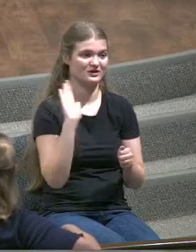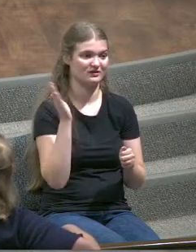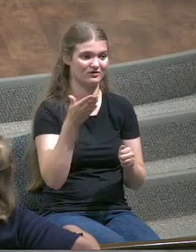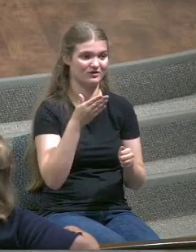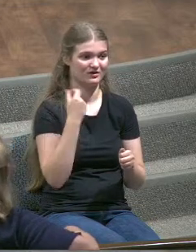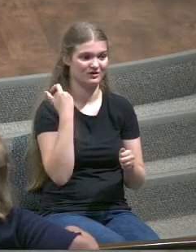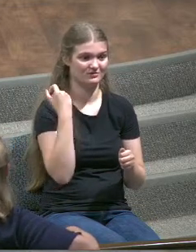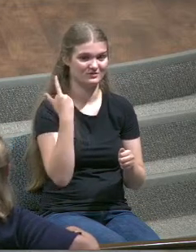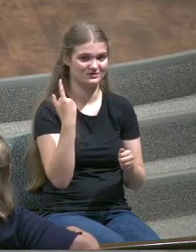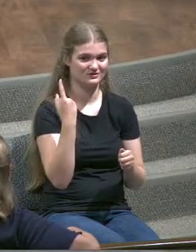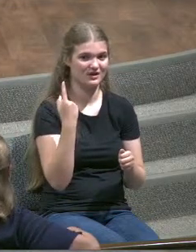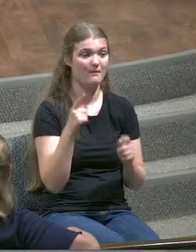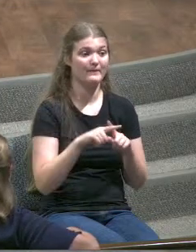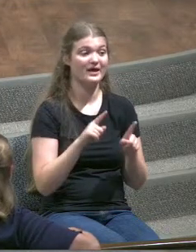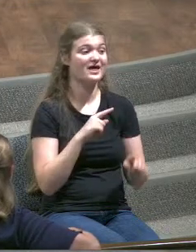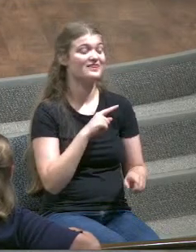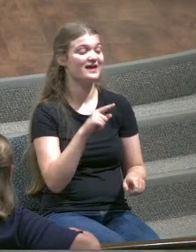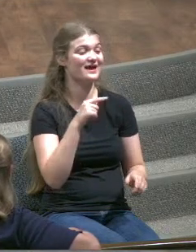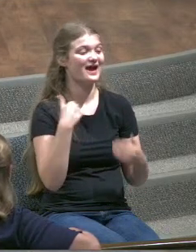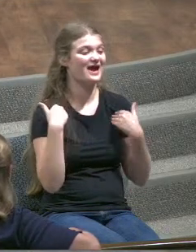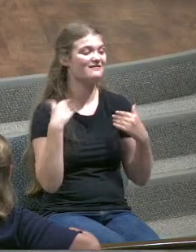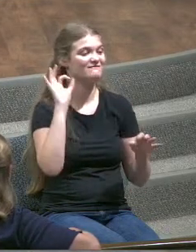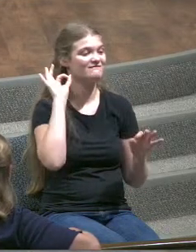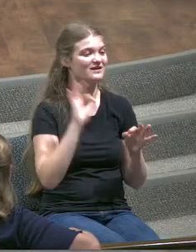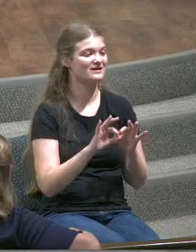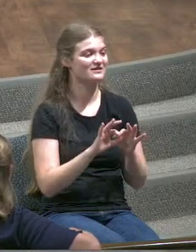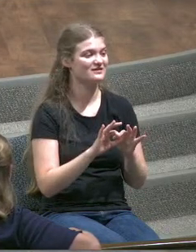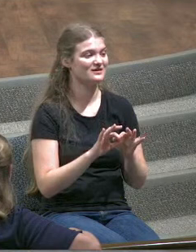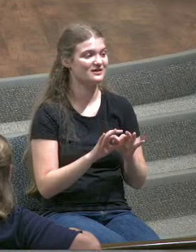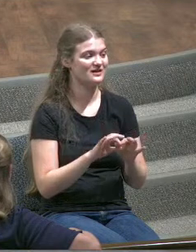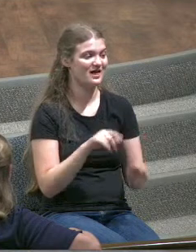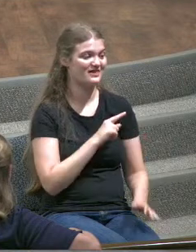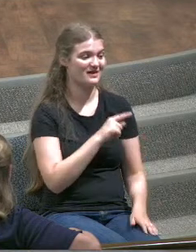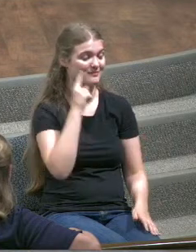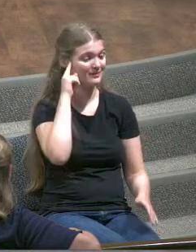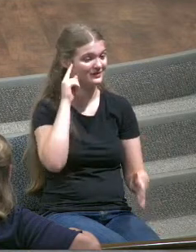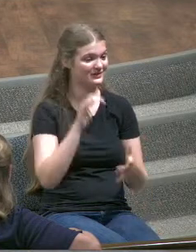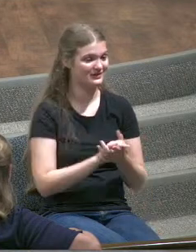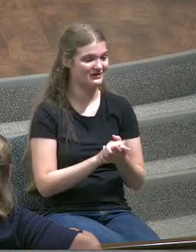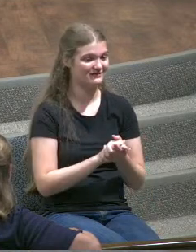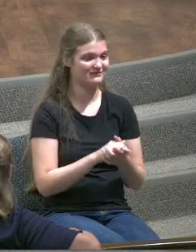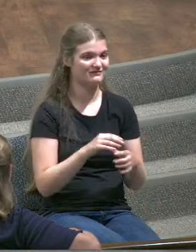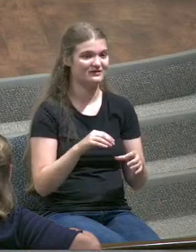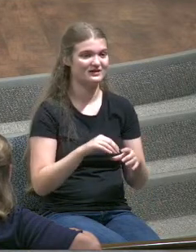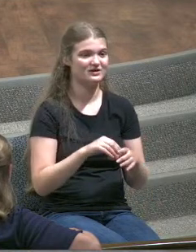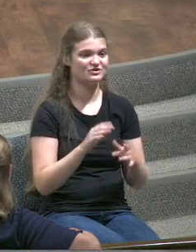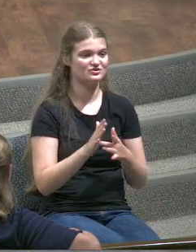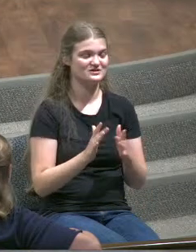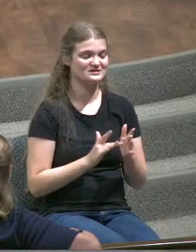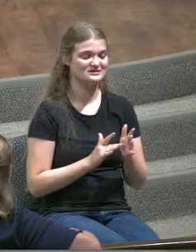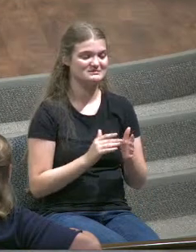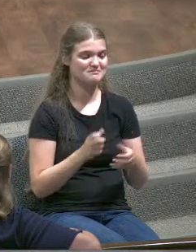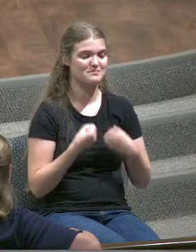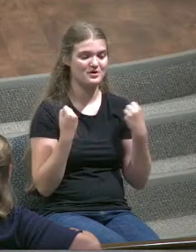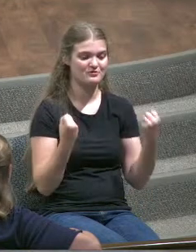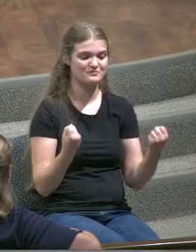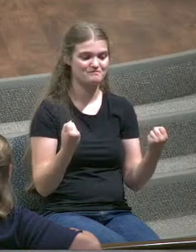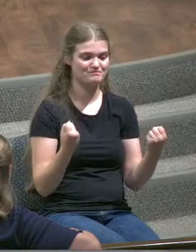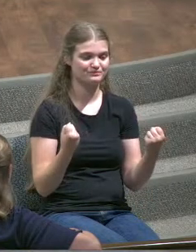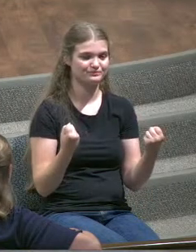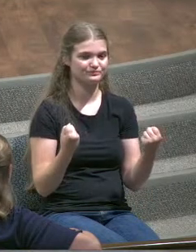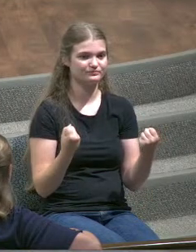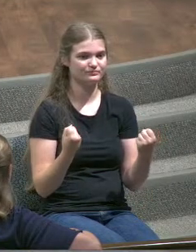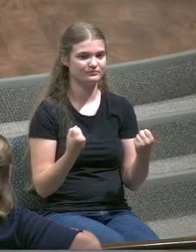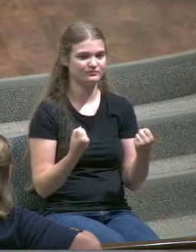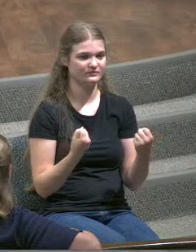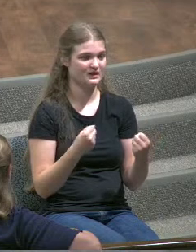comprehension, but they had faith in him. They believed in him, in his power. Again, didn't necessarily understand